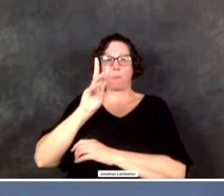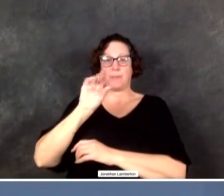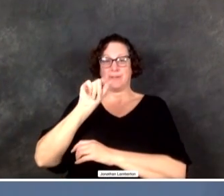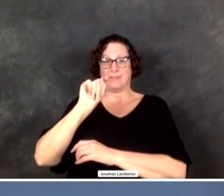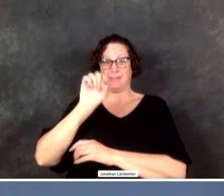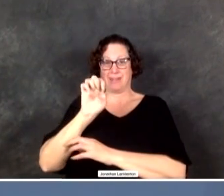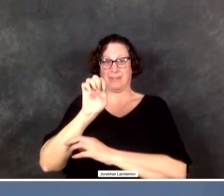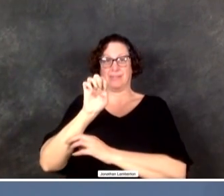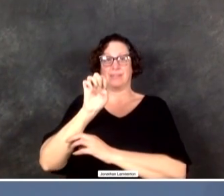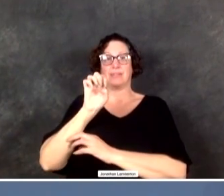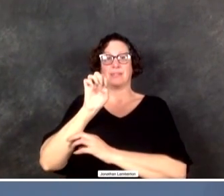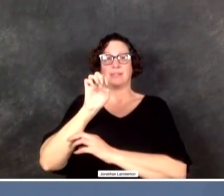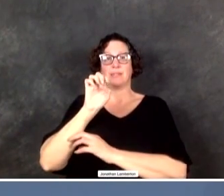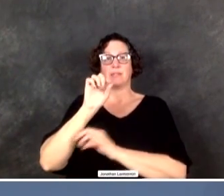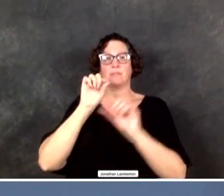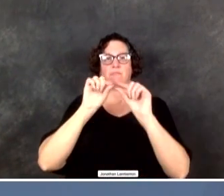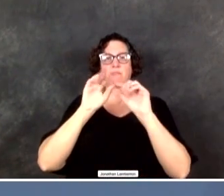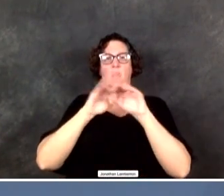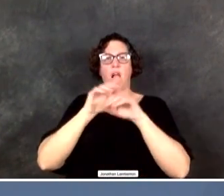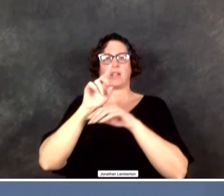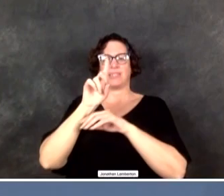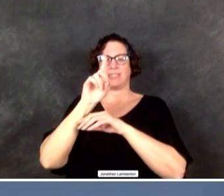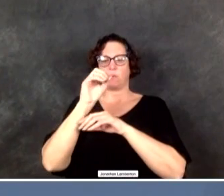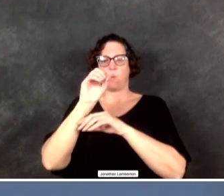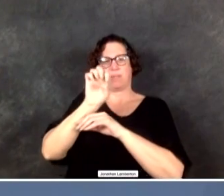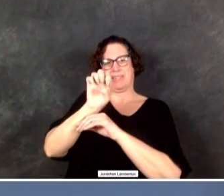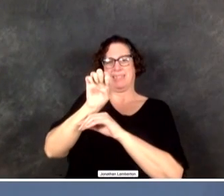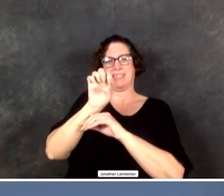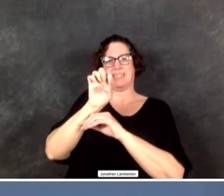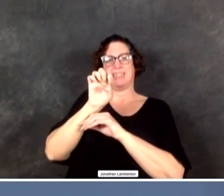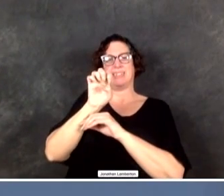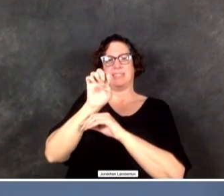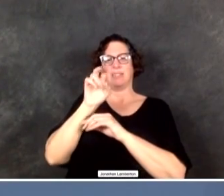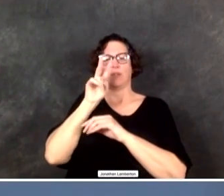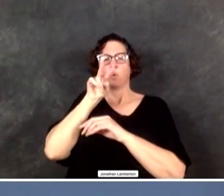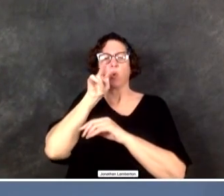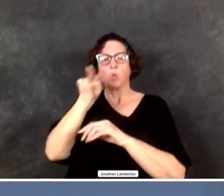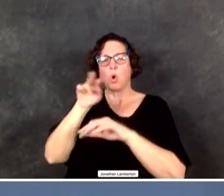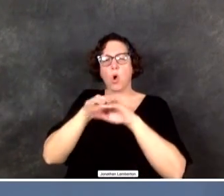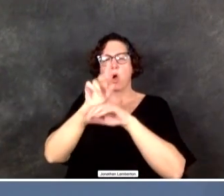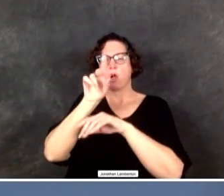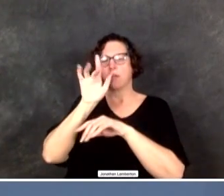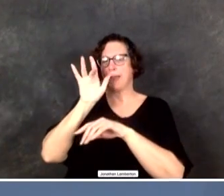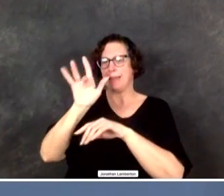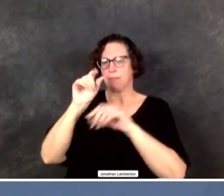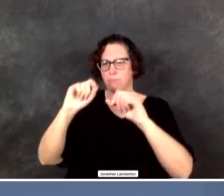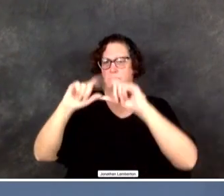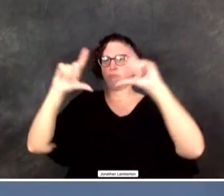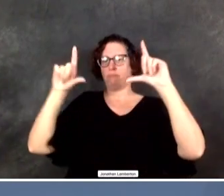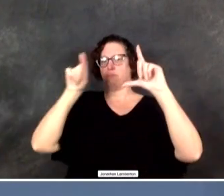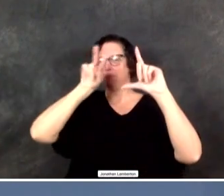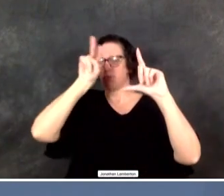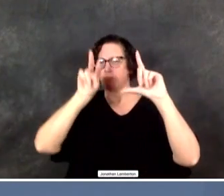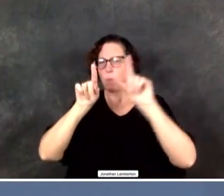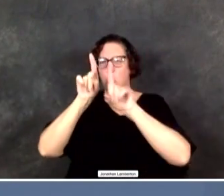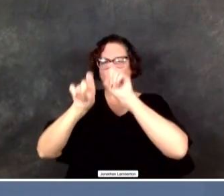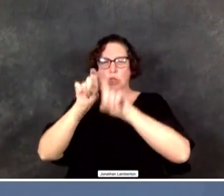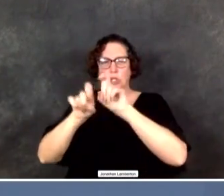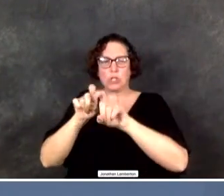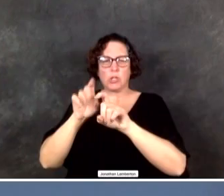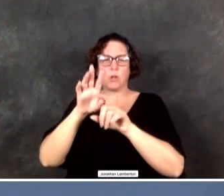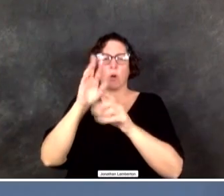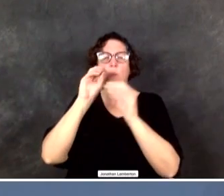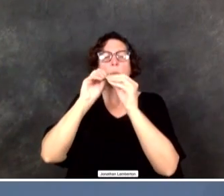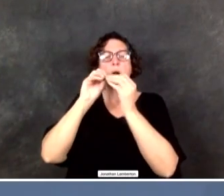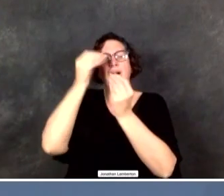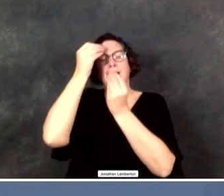And that's available in all 9 languages. Now, the reason that's important is that the families that have taken that survey,